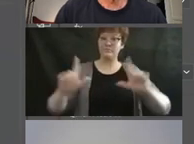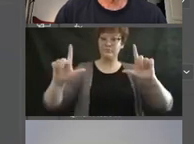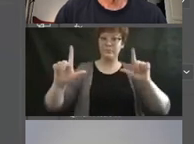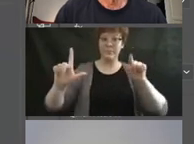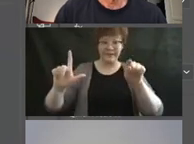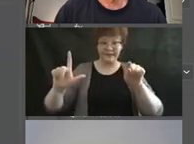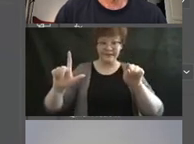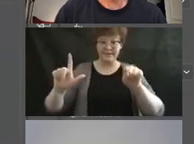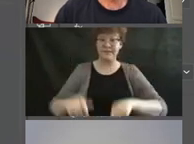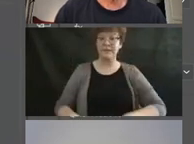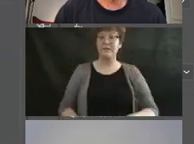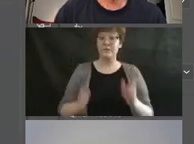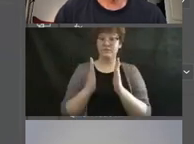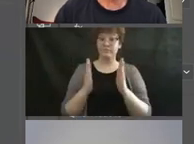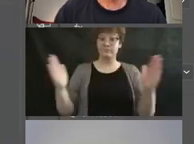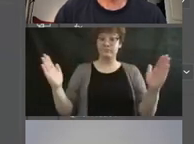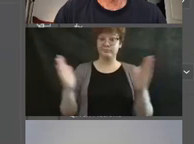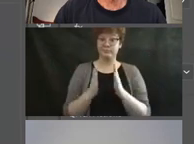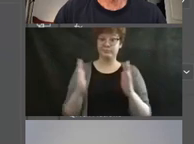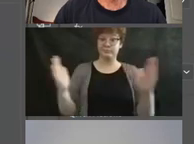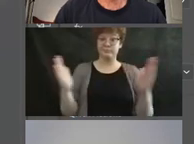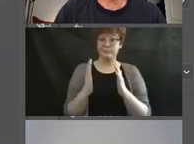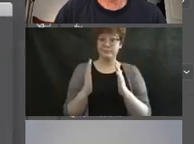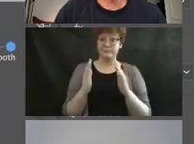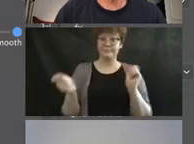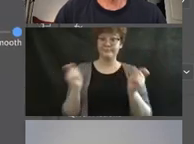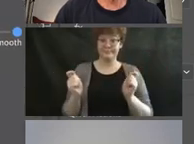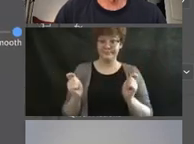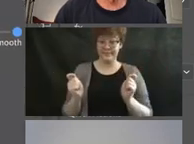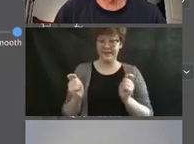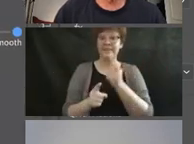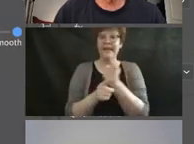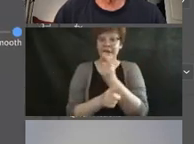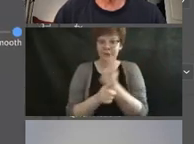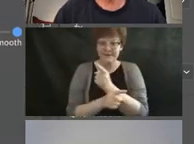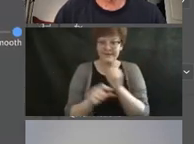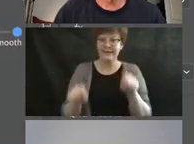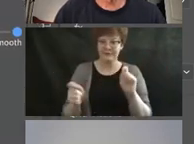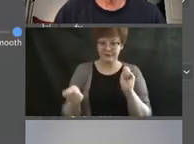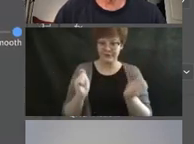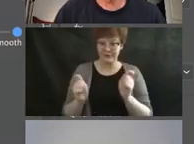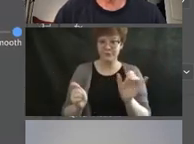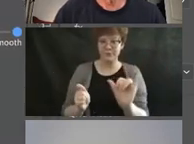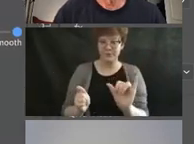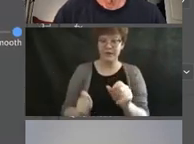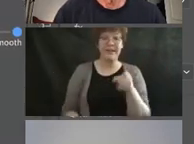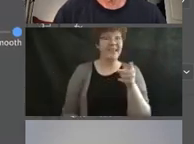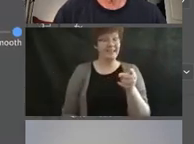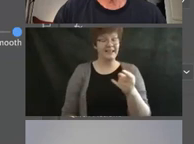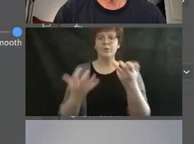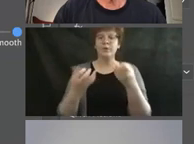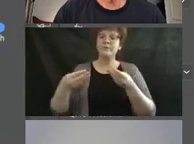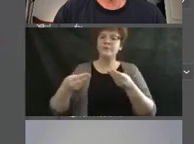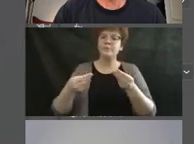from here, and you could also change the accuracy. And in this particular instance, we want these to be nice smooth lines.